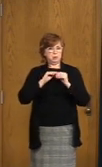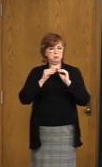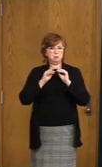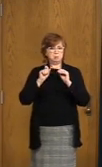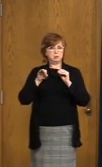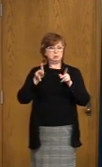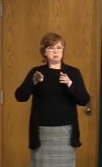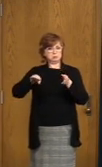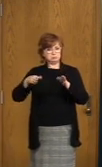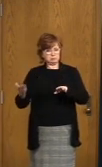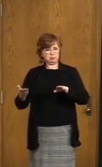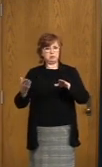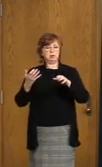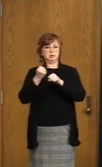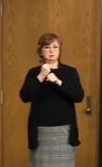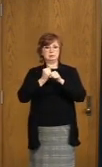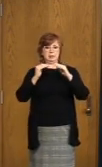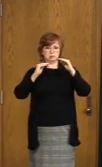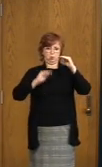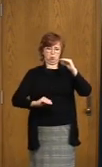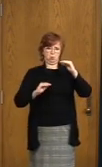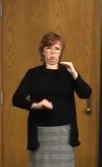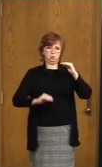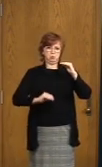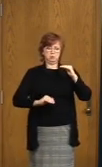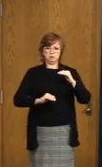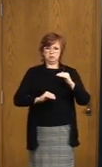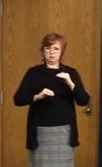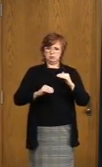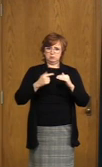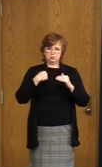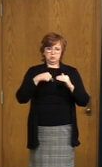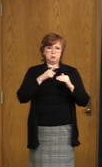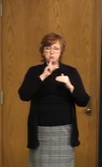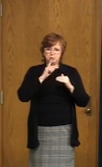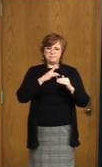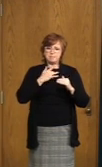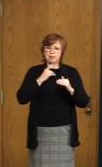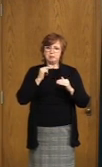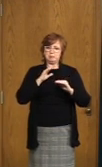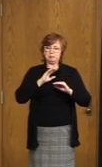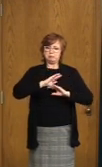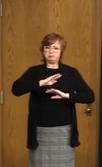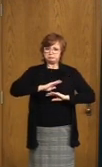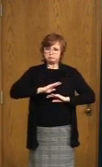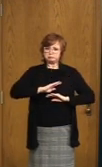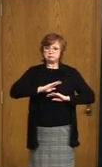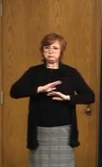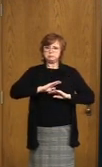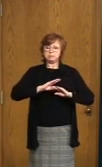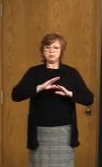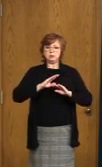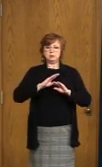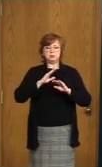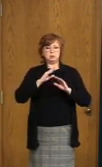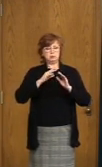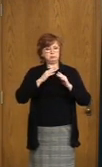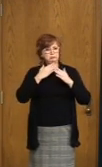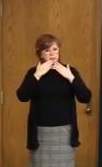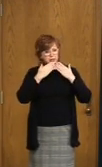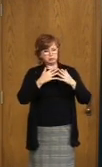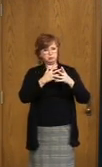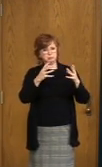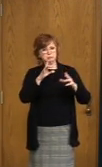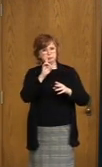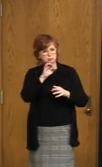just I think we owe a debt of gratitude. We really do, each of us, to Dr. Shahab for the work that he's done, and to